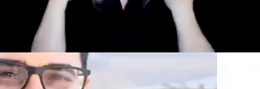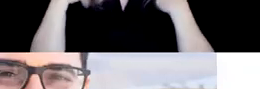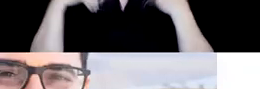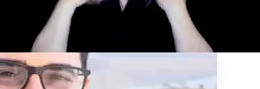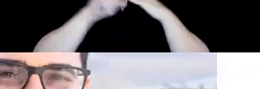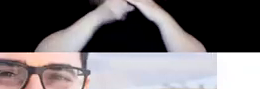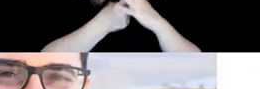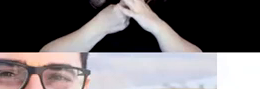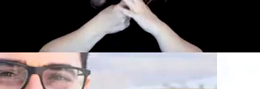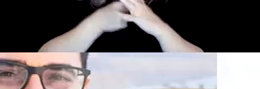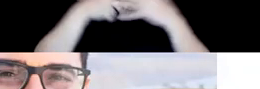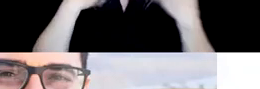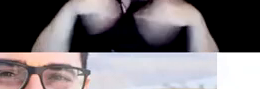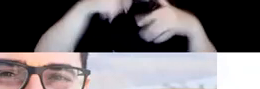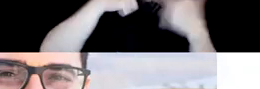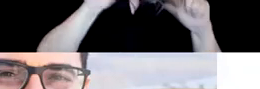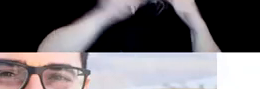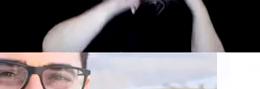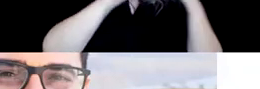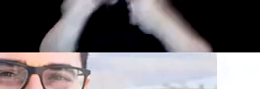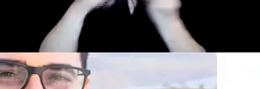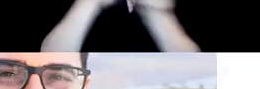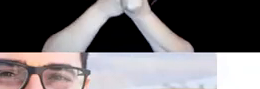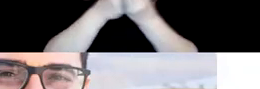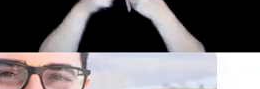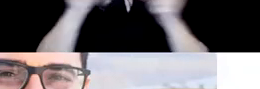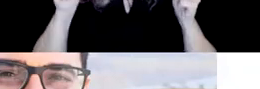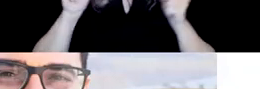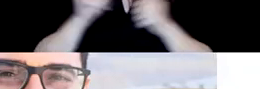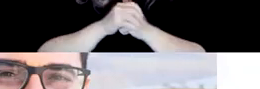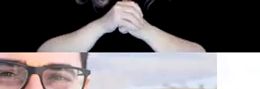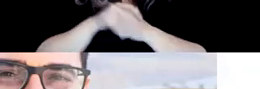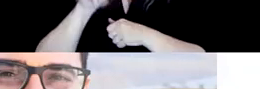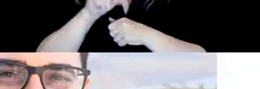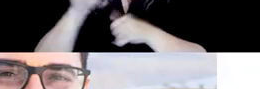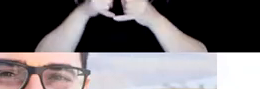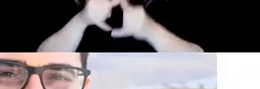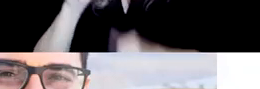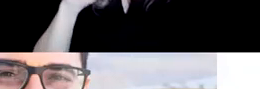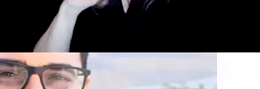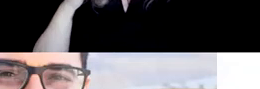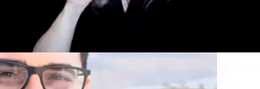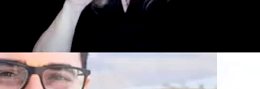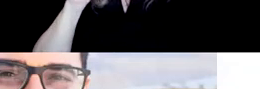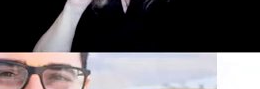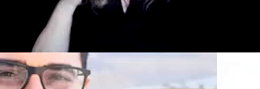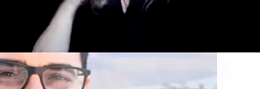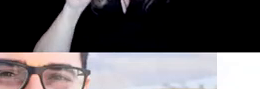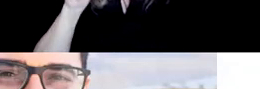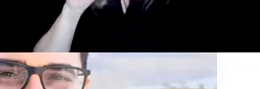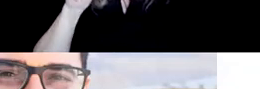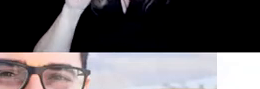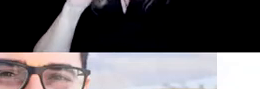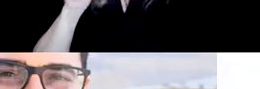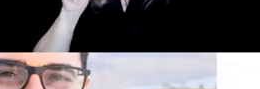outstanding contributions to the field of linguistics. The 2020 award goes to Nicholas Henriksen of the University of Michigan.